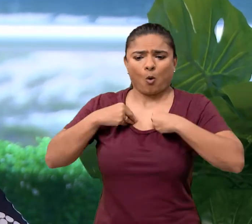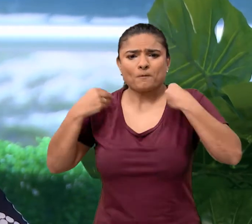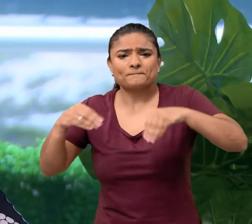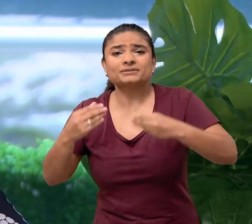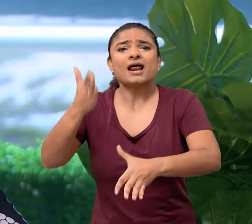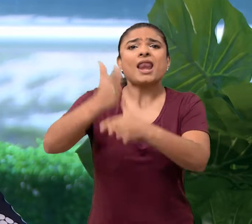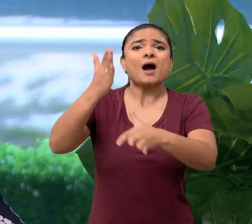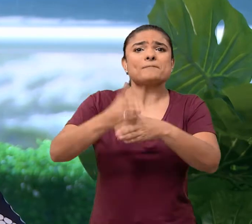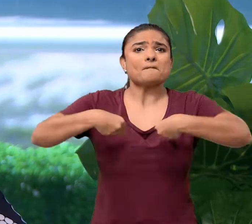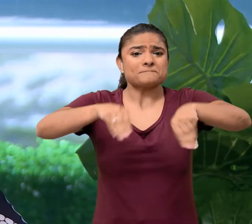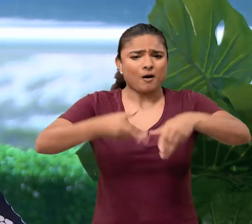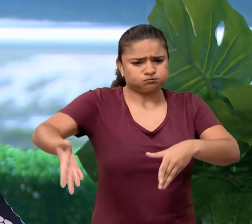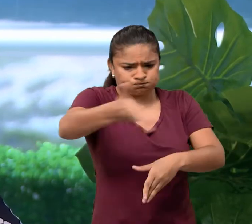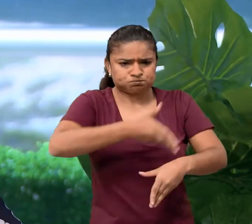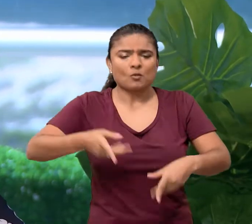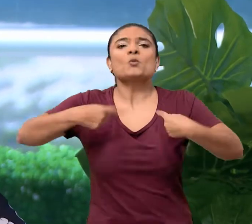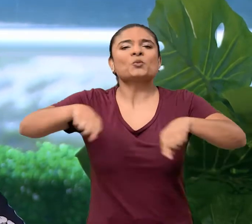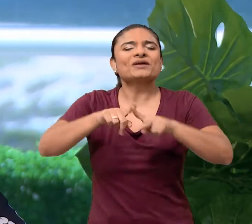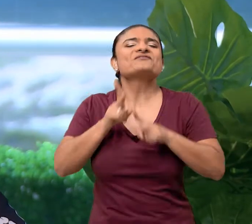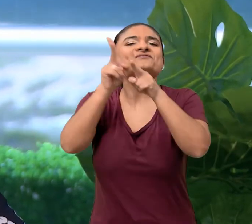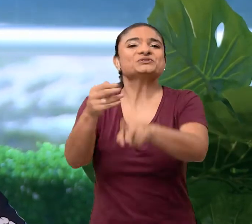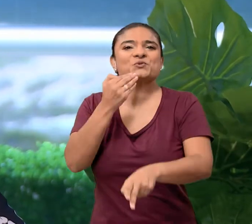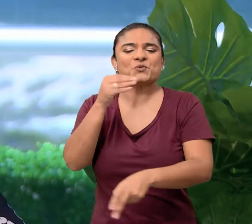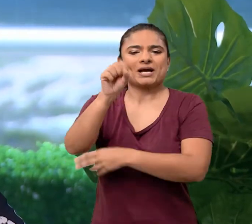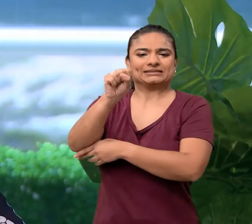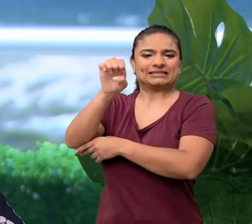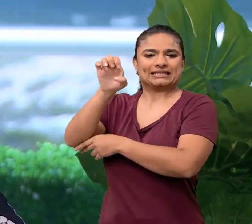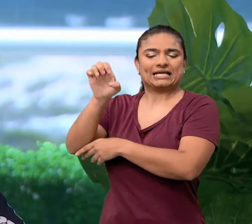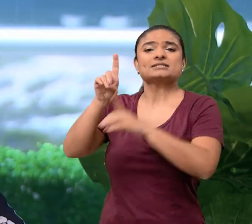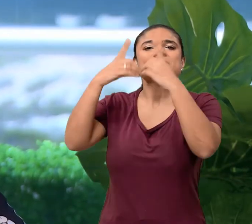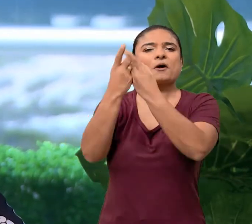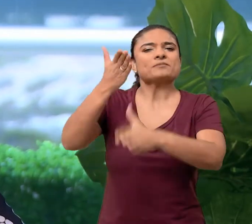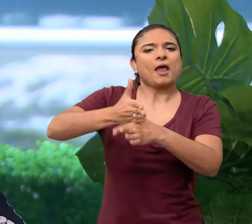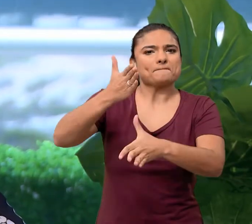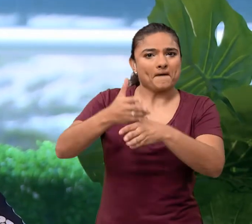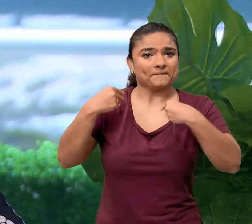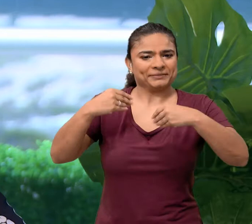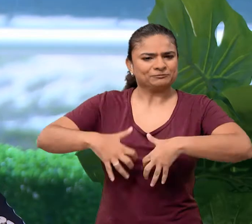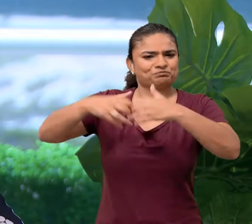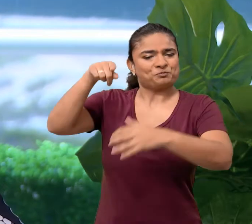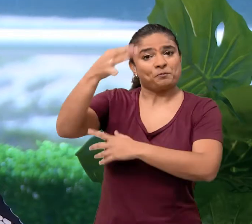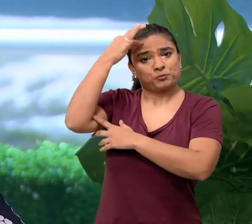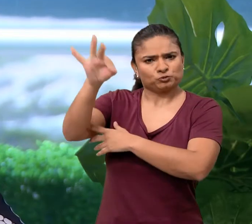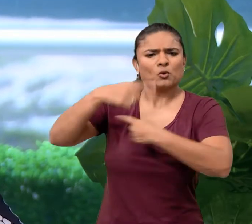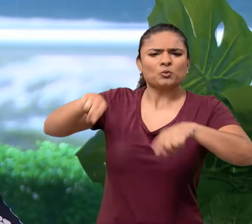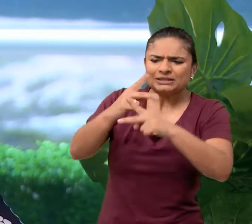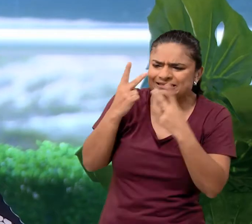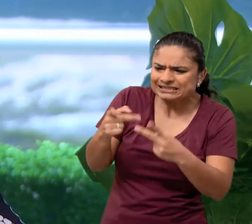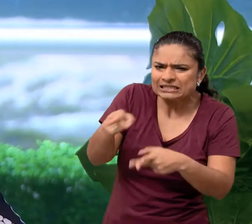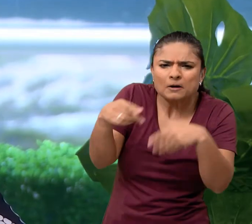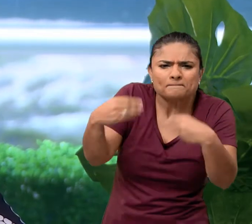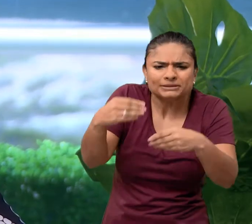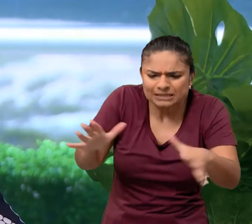labour market. We visit one of the supported employment enterprises of the Department of Labour in Pretoria and look at how